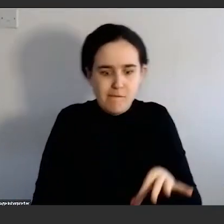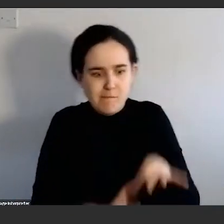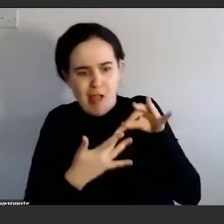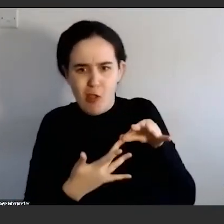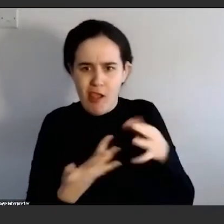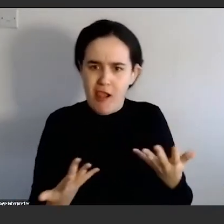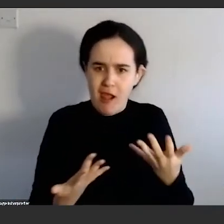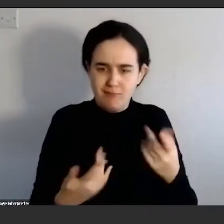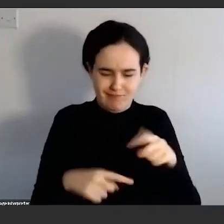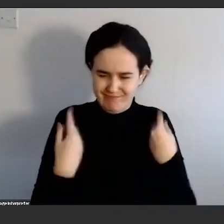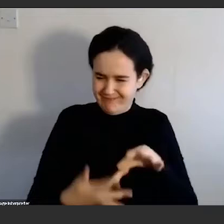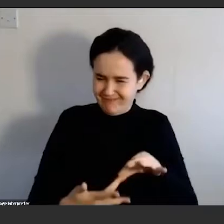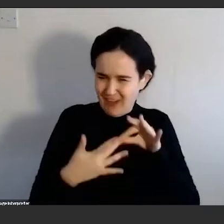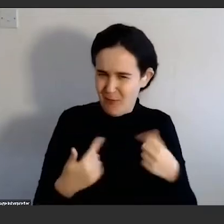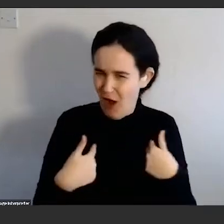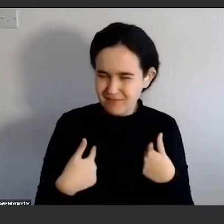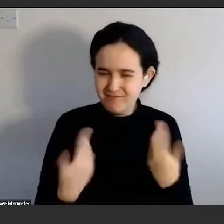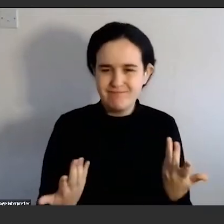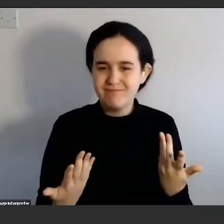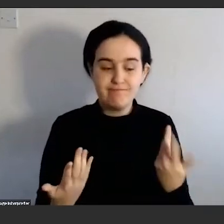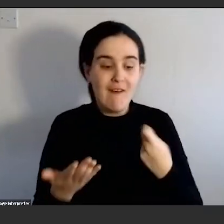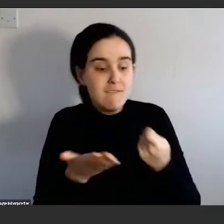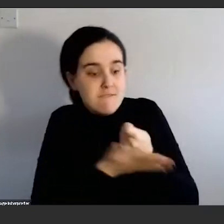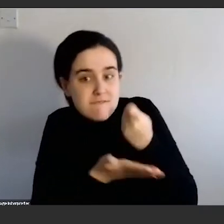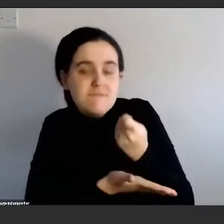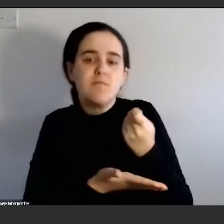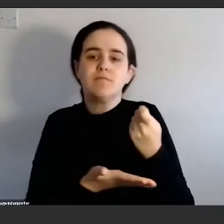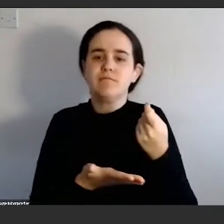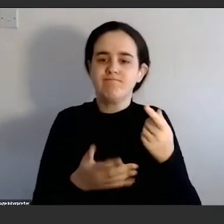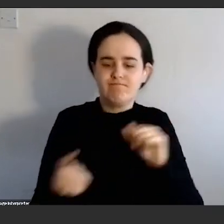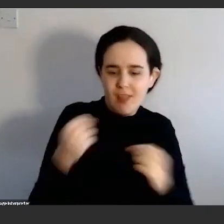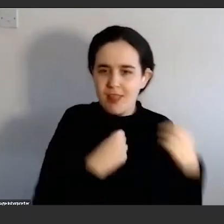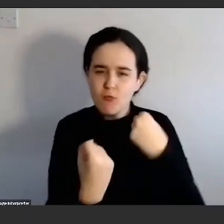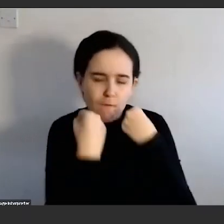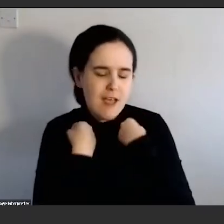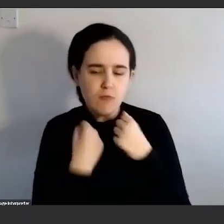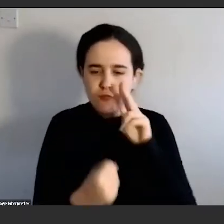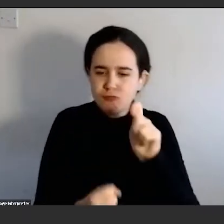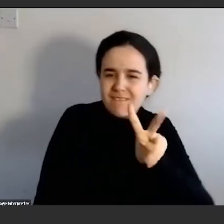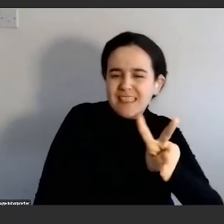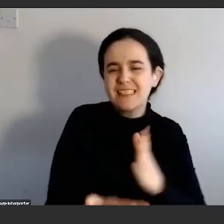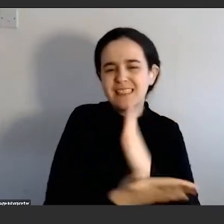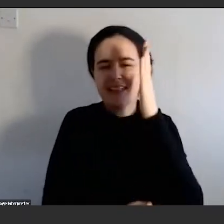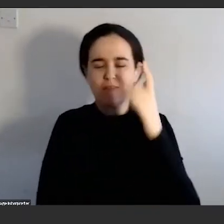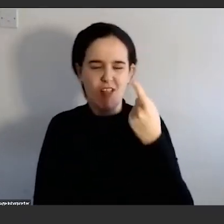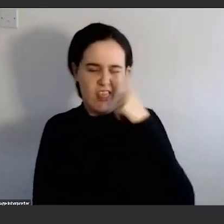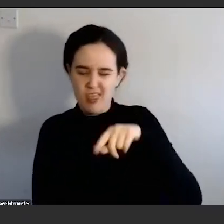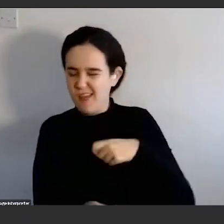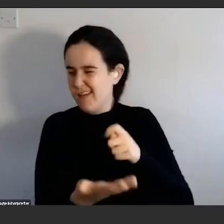with duvets. Watch reality TV. Pretend we're watching reality TV. We're politicians and